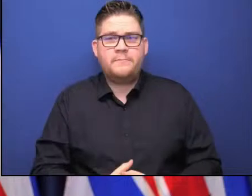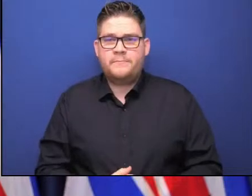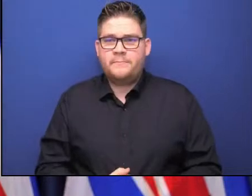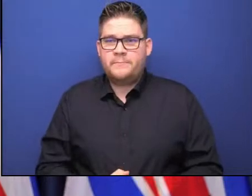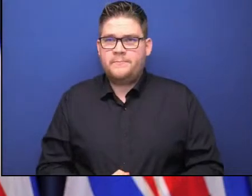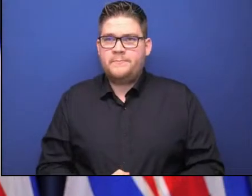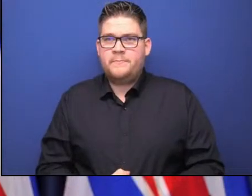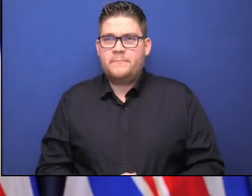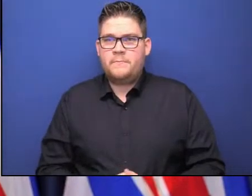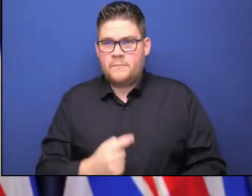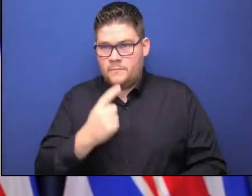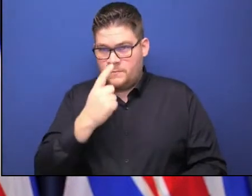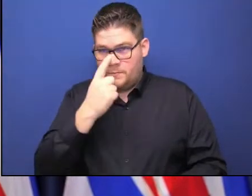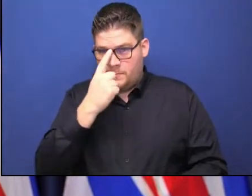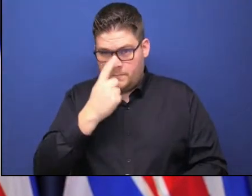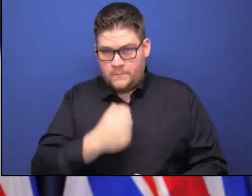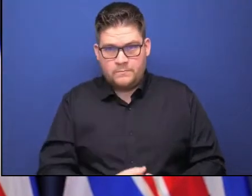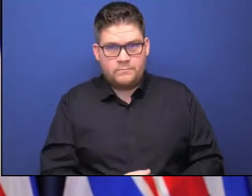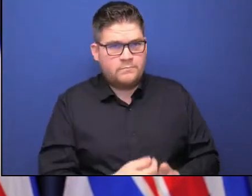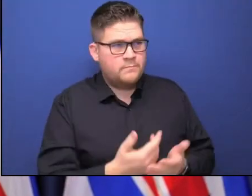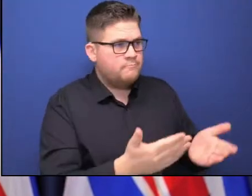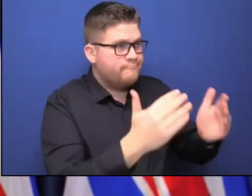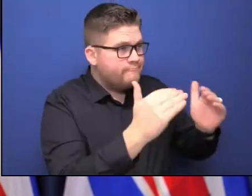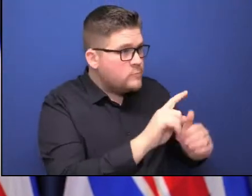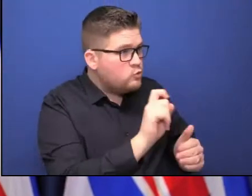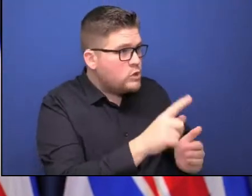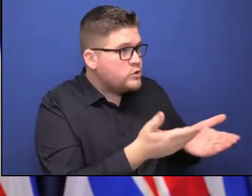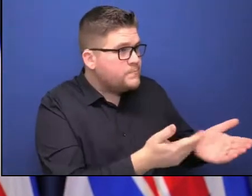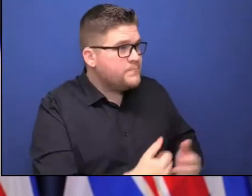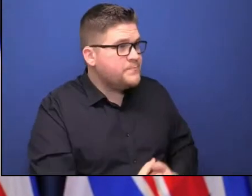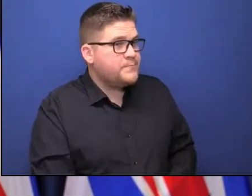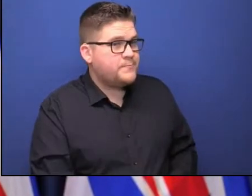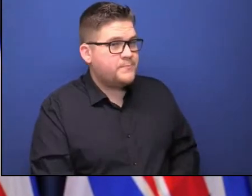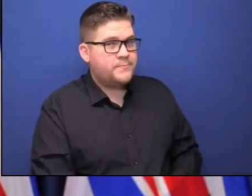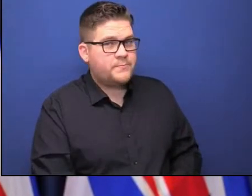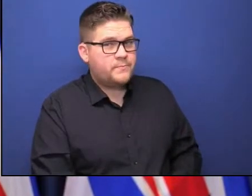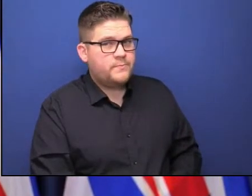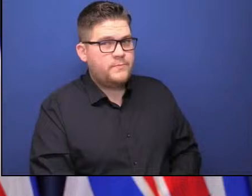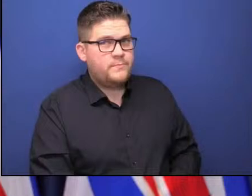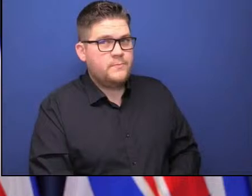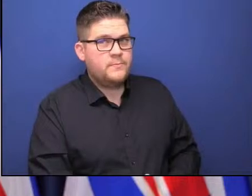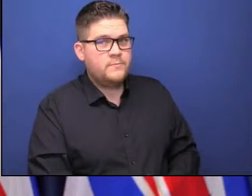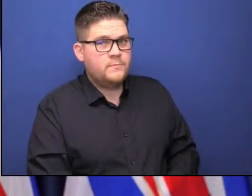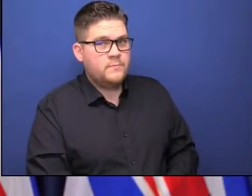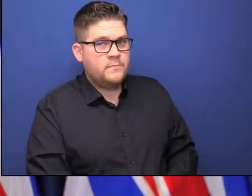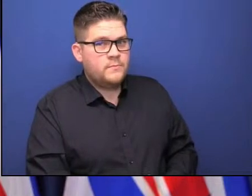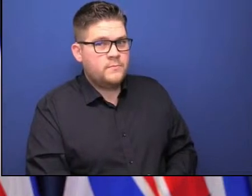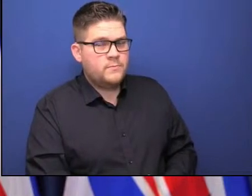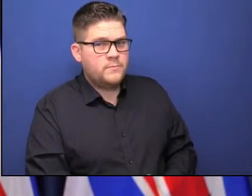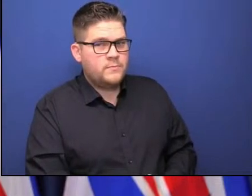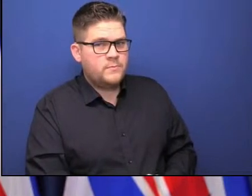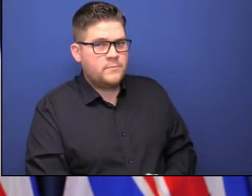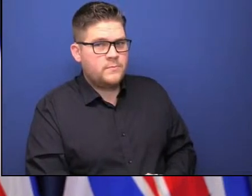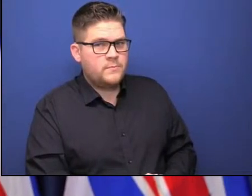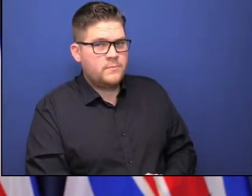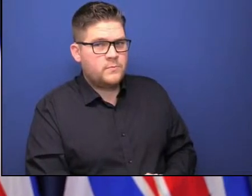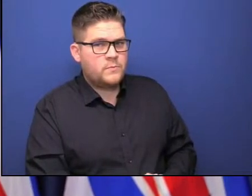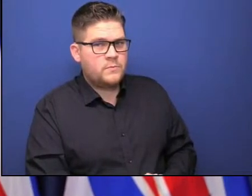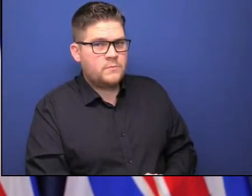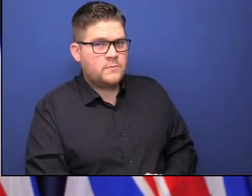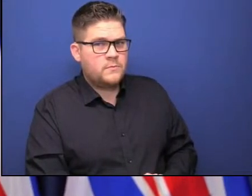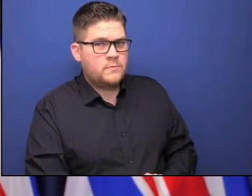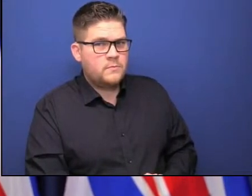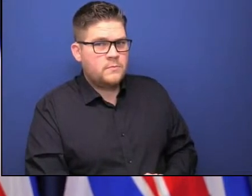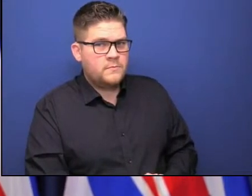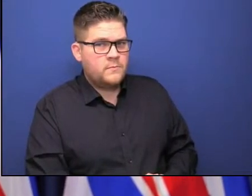Well, hi, Spencer. I just wondered if you could outline a bit more about what exactly does a landlord have to prove now? What kind